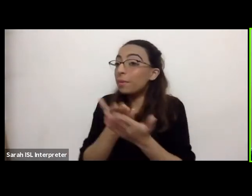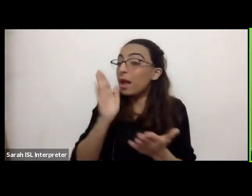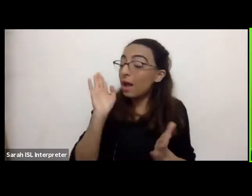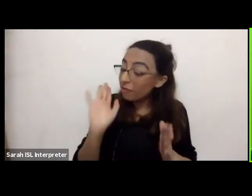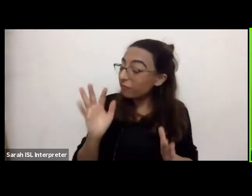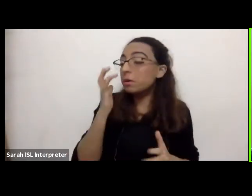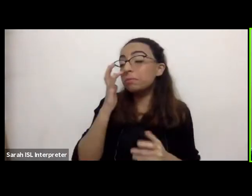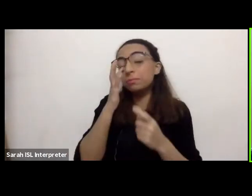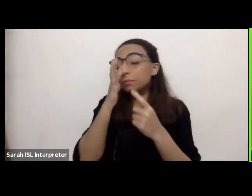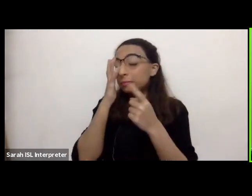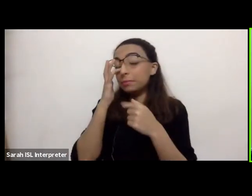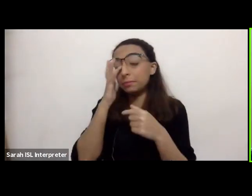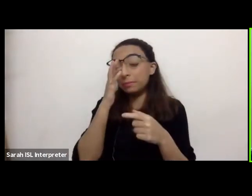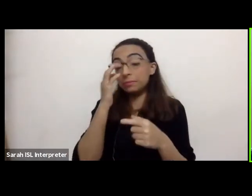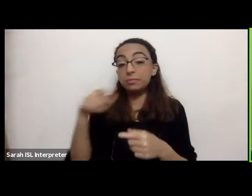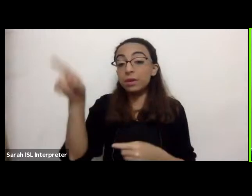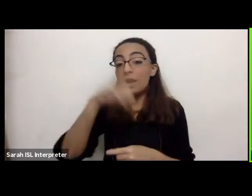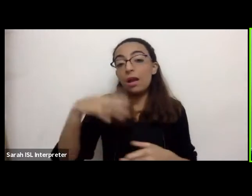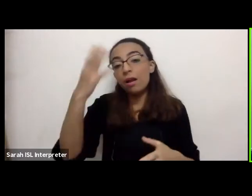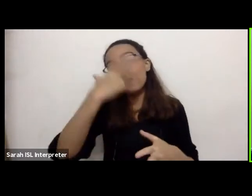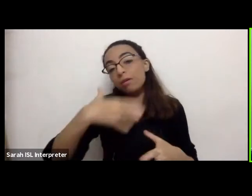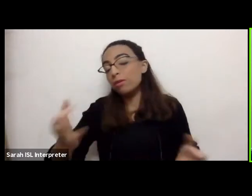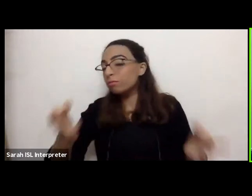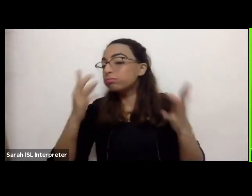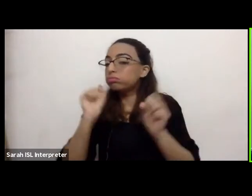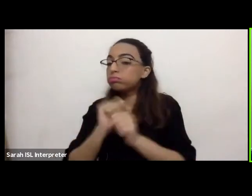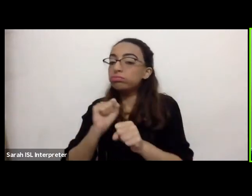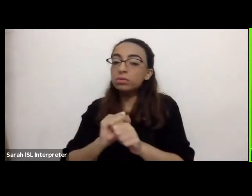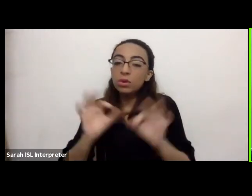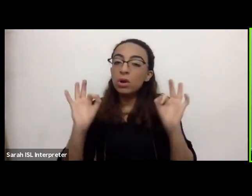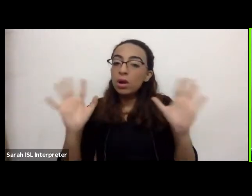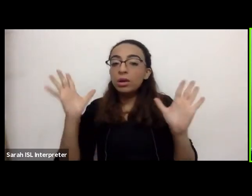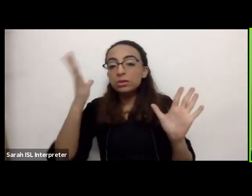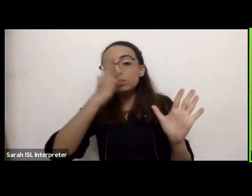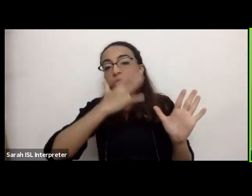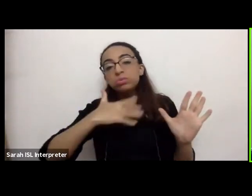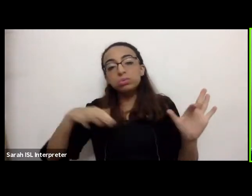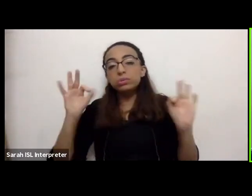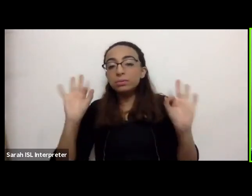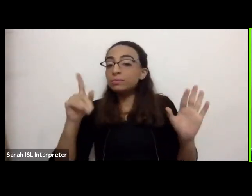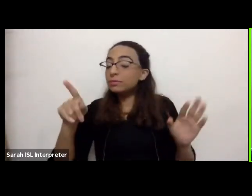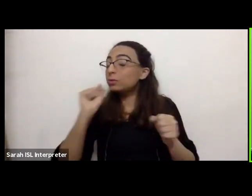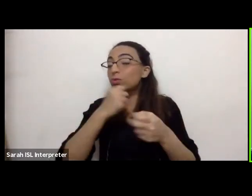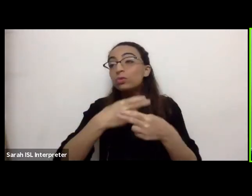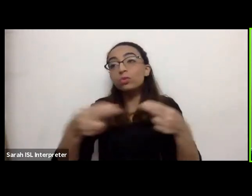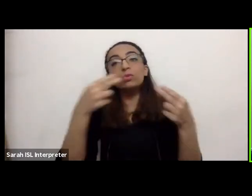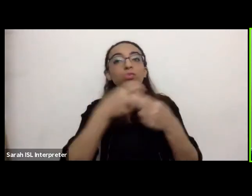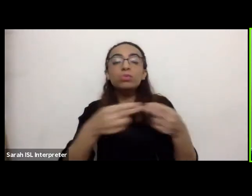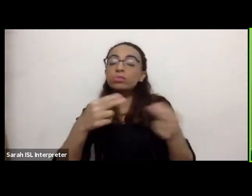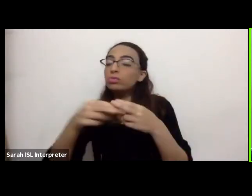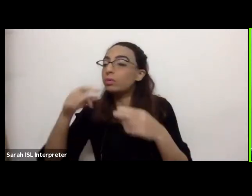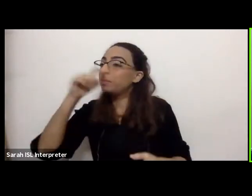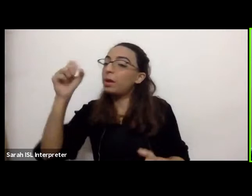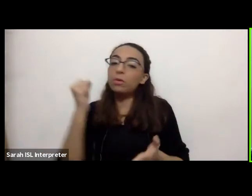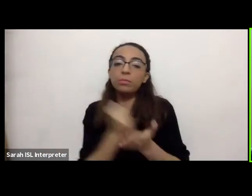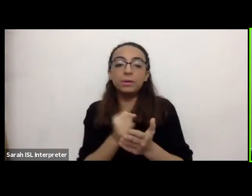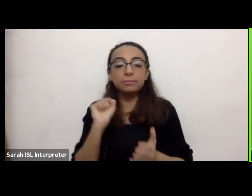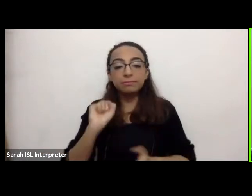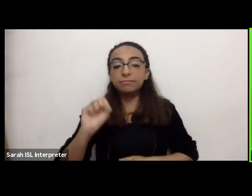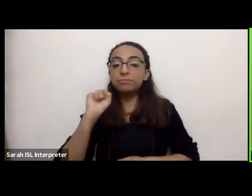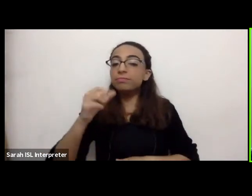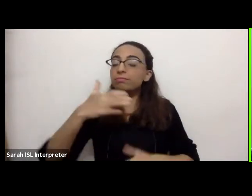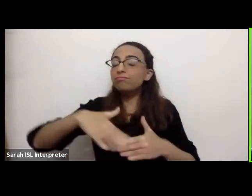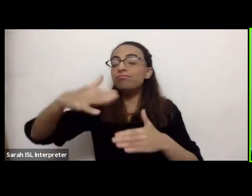shortlisted was amazing. And those are the stories that we all need to be proud of. And those are the stories that will go